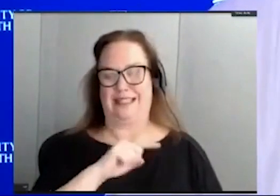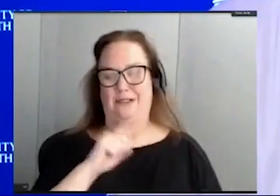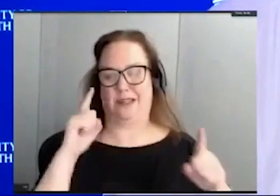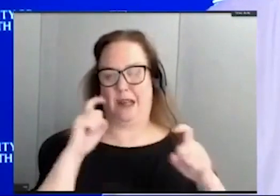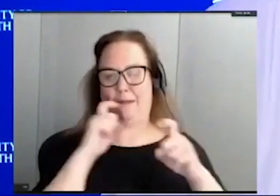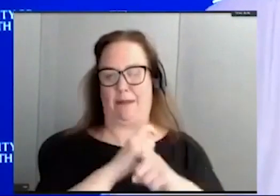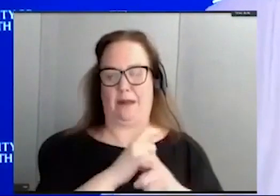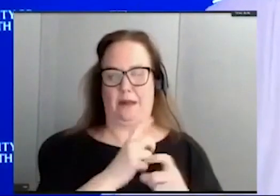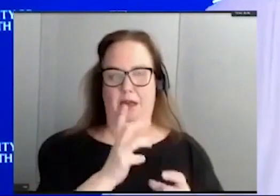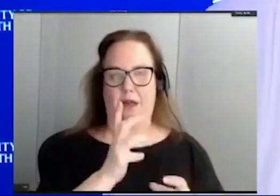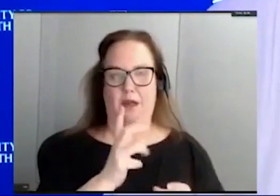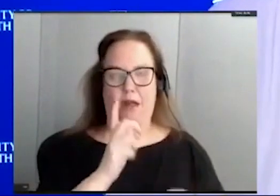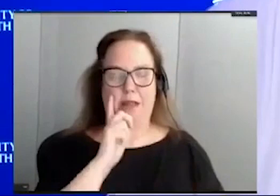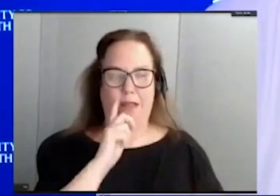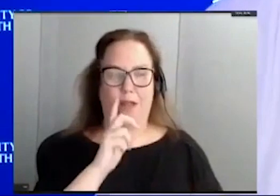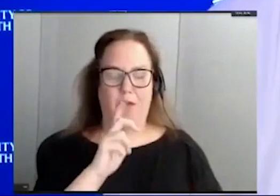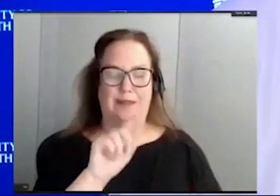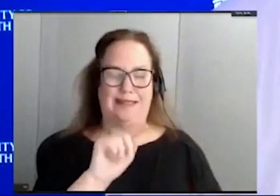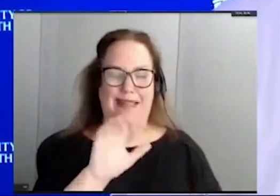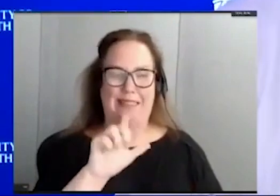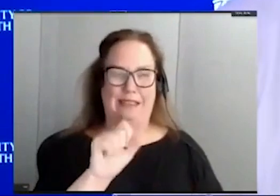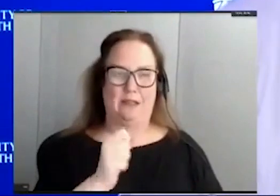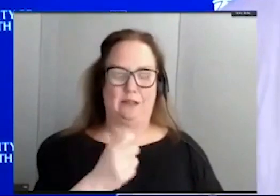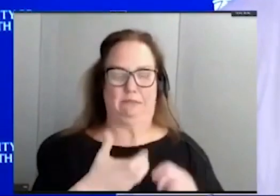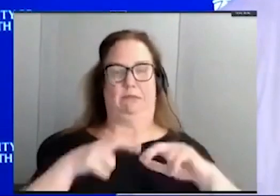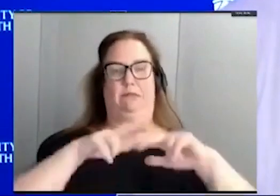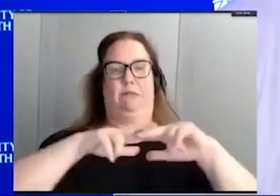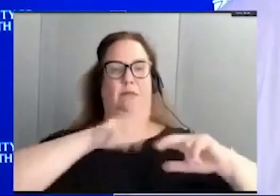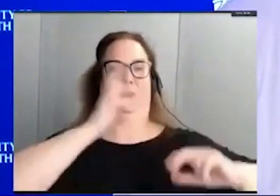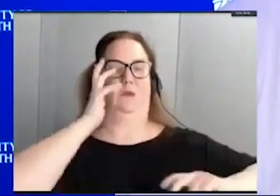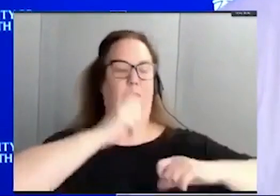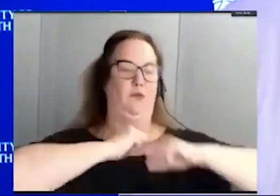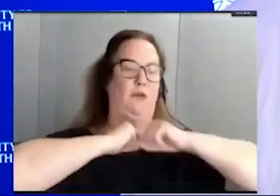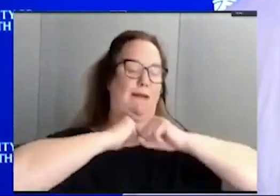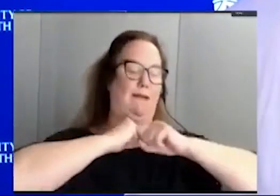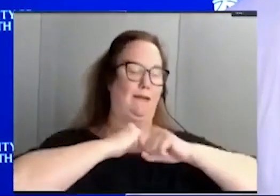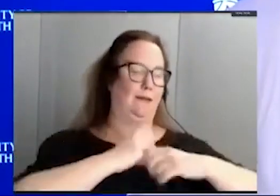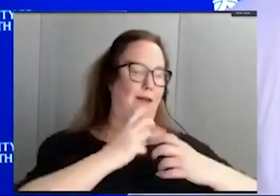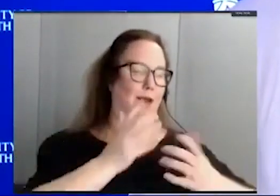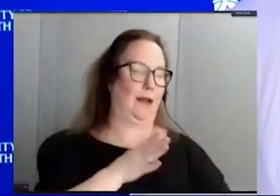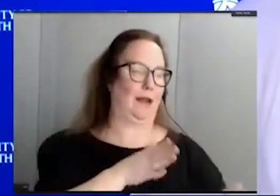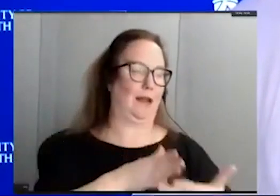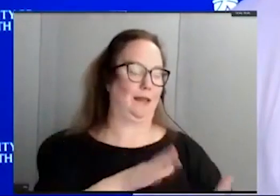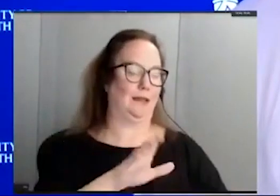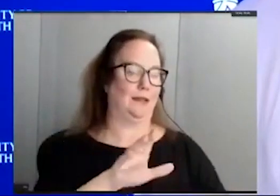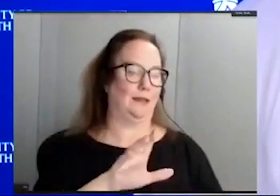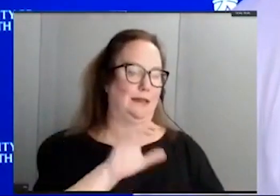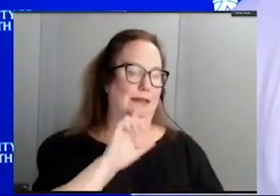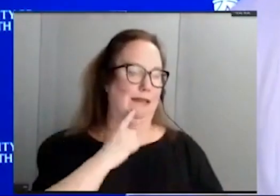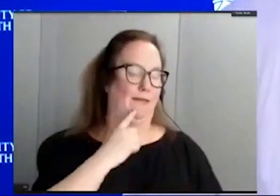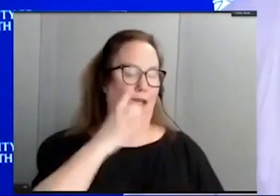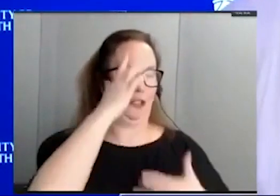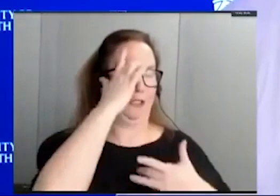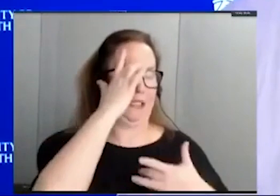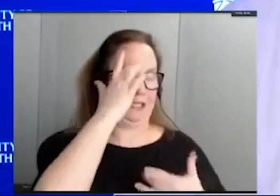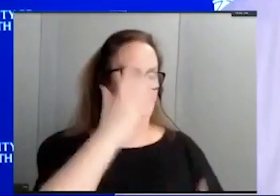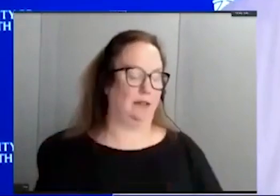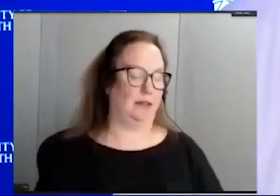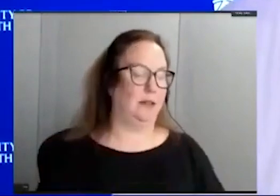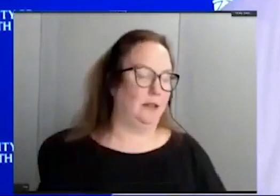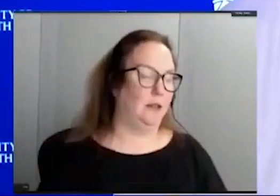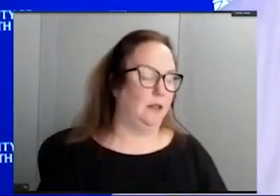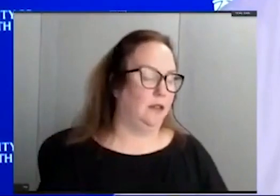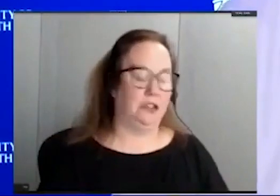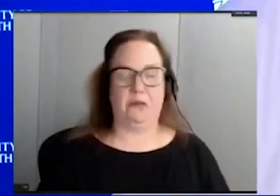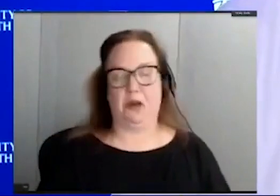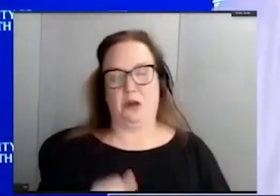will get a boost in those T cell responses to help with protection against severe disease and hospitalization. You probably won't get a